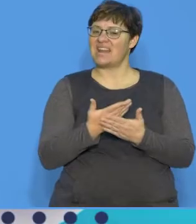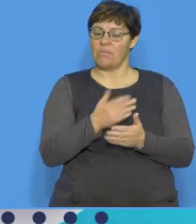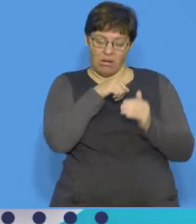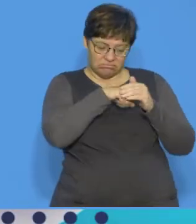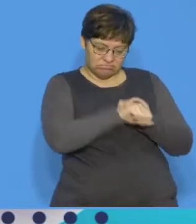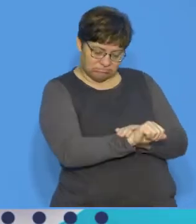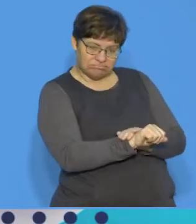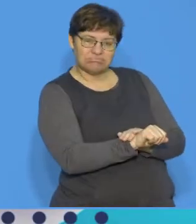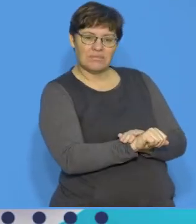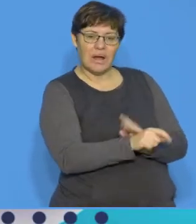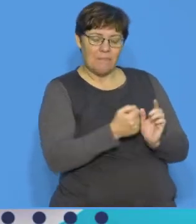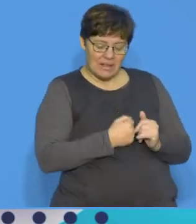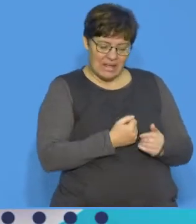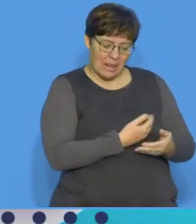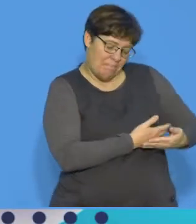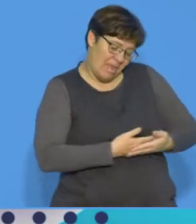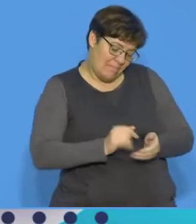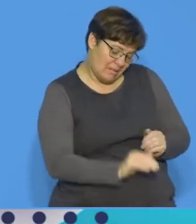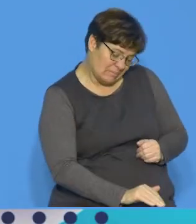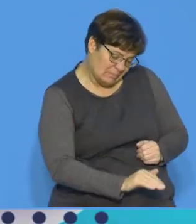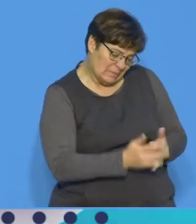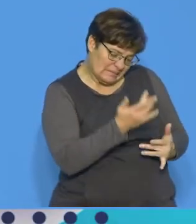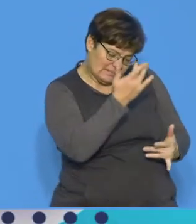own because of medicine.